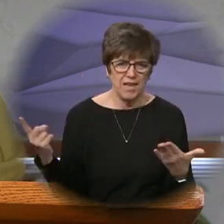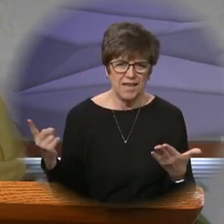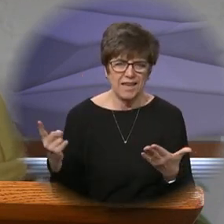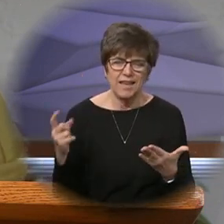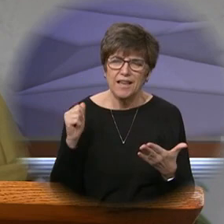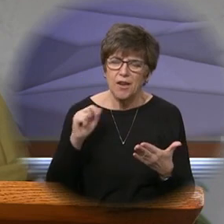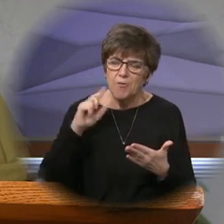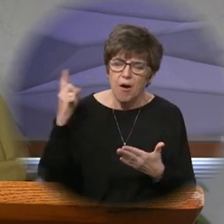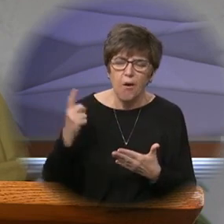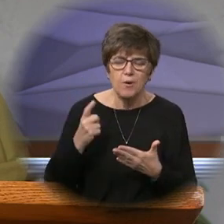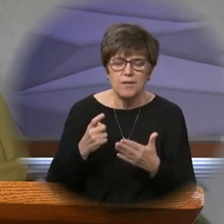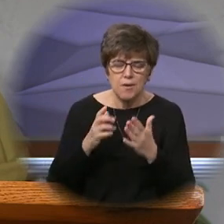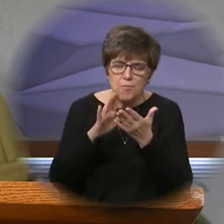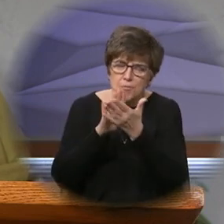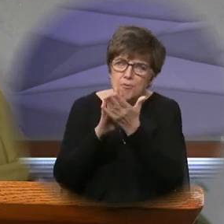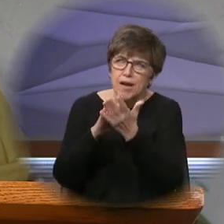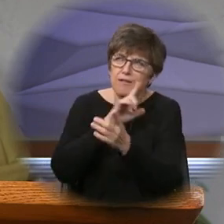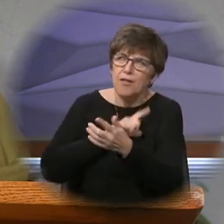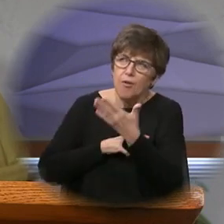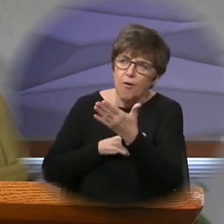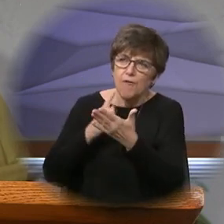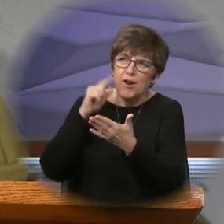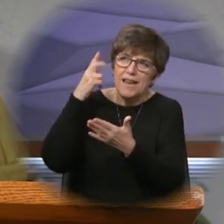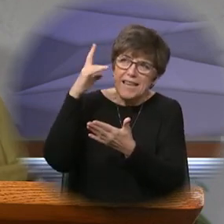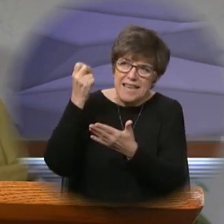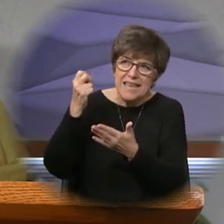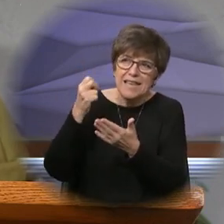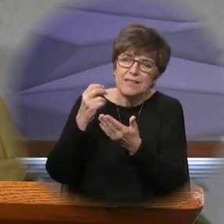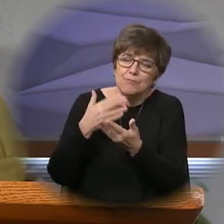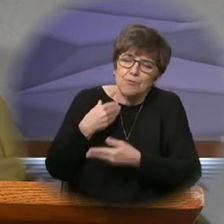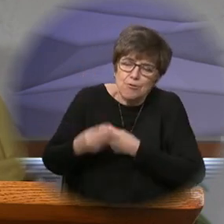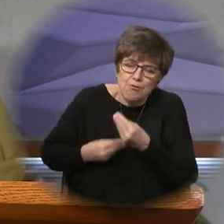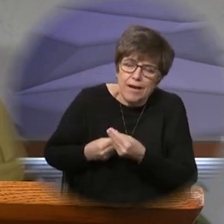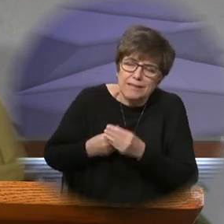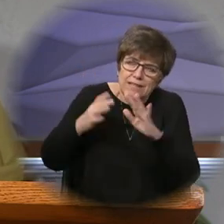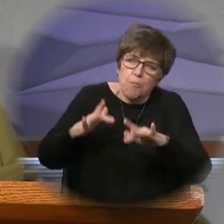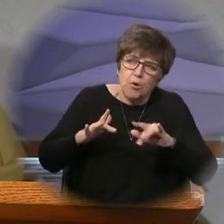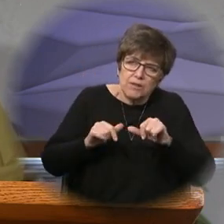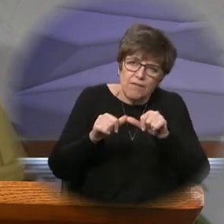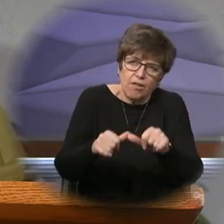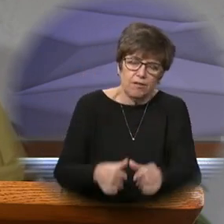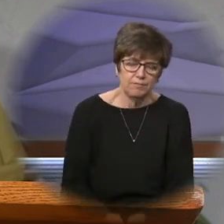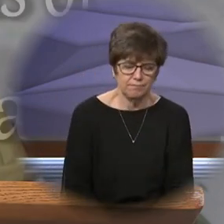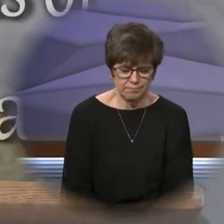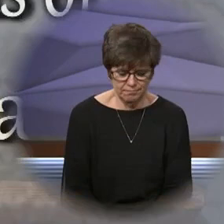week. May you always praise the Lord, for he is gracious and merciful.